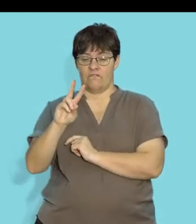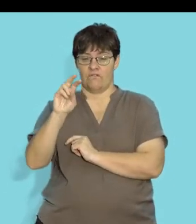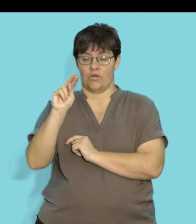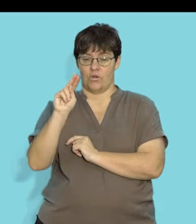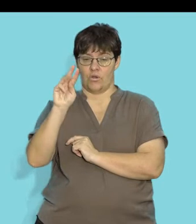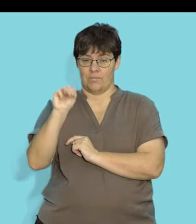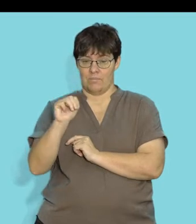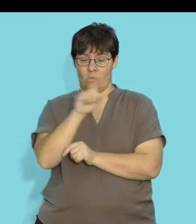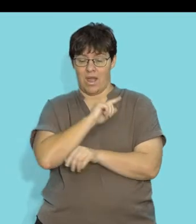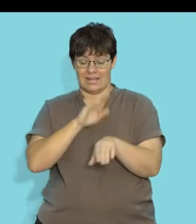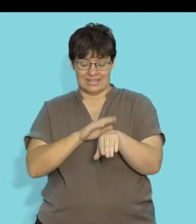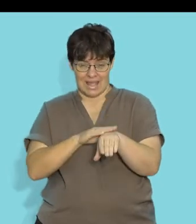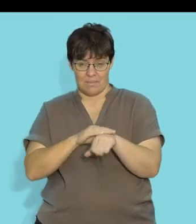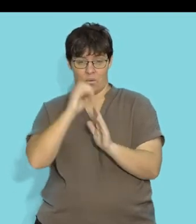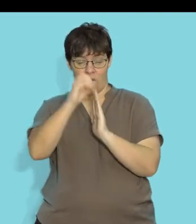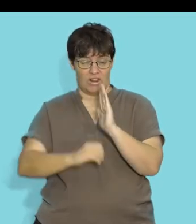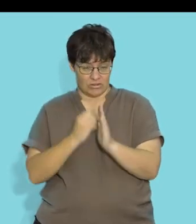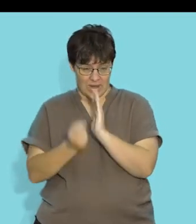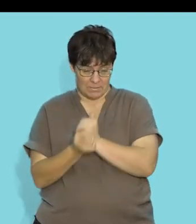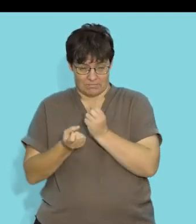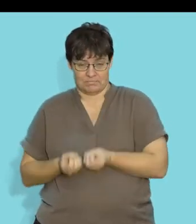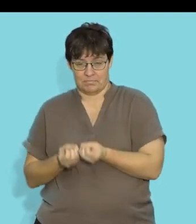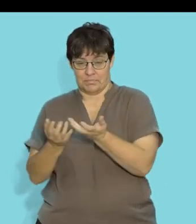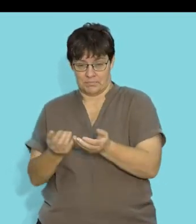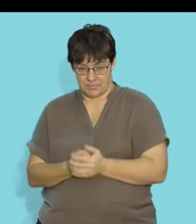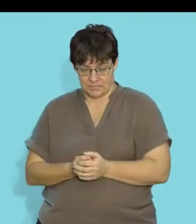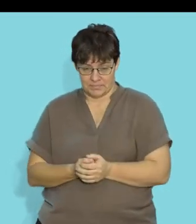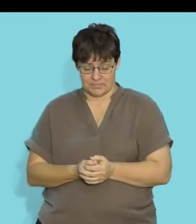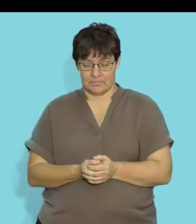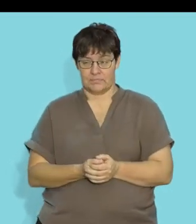or release an ovum around ovulation. Question number 5.